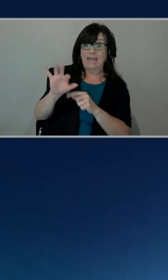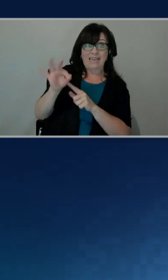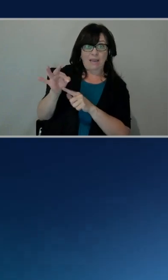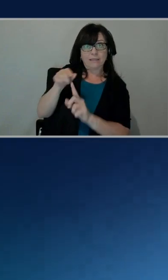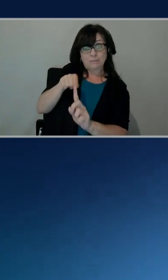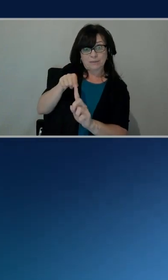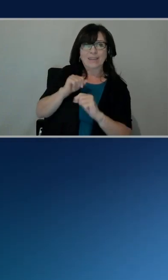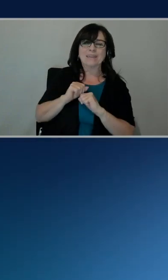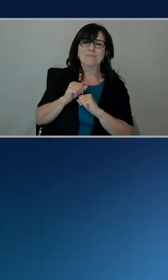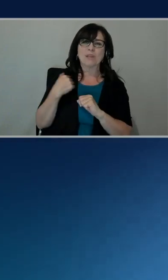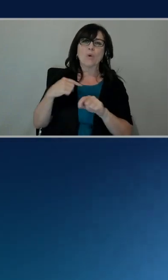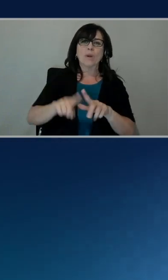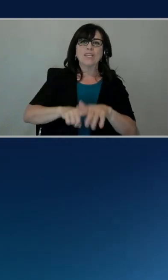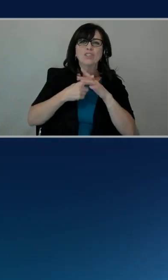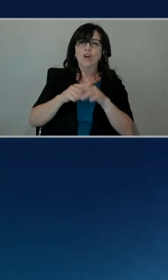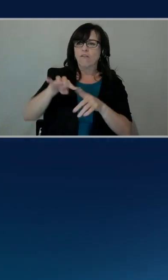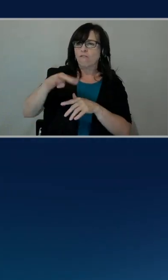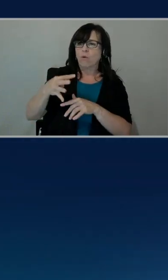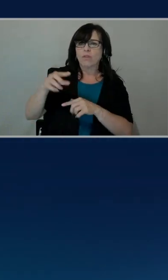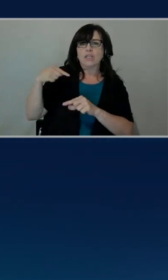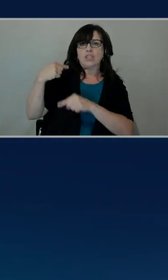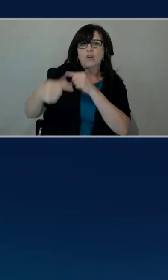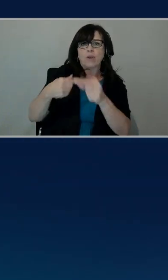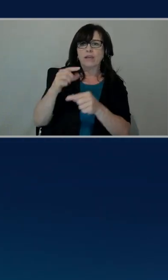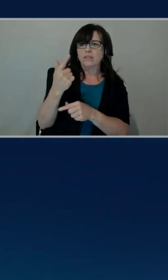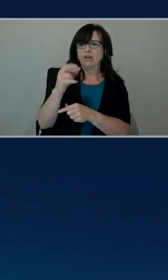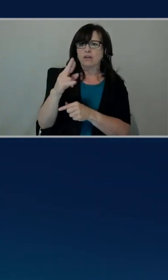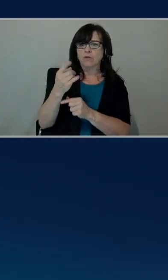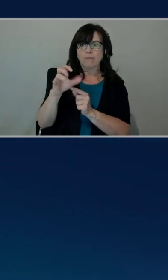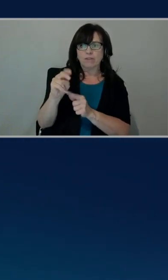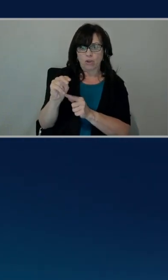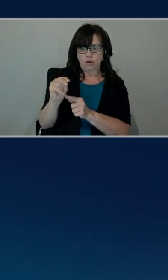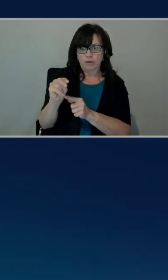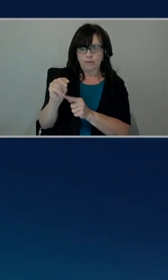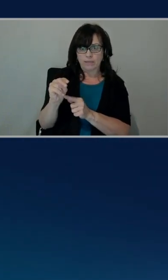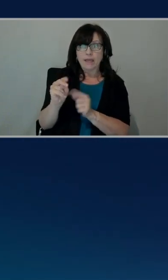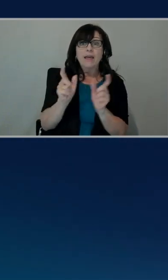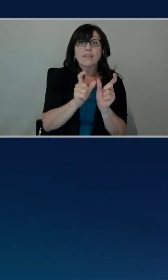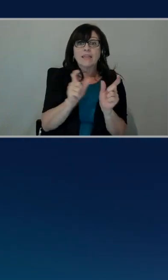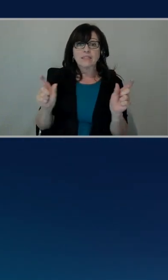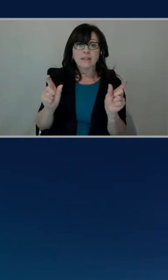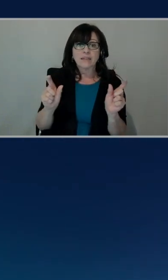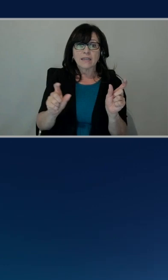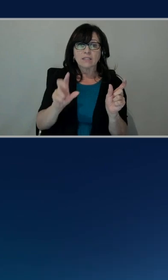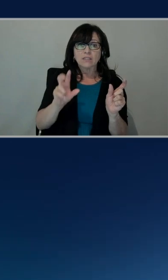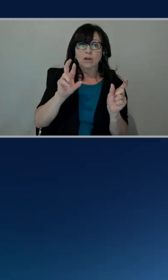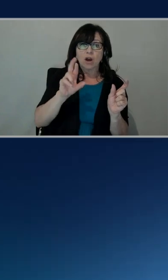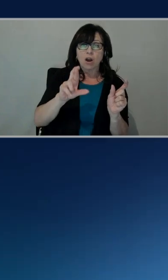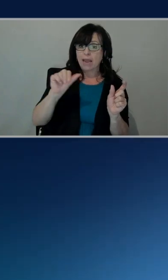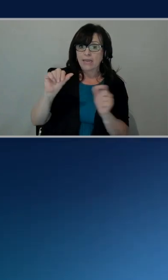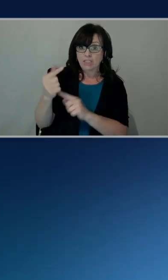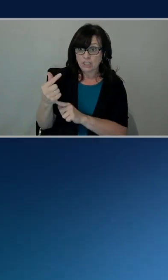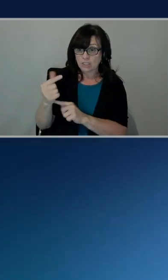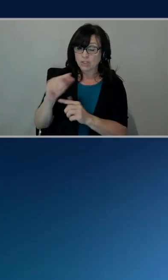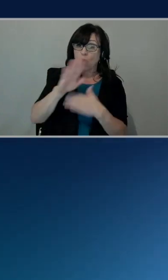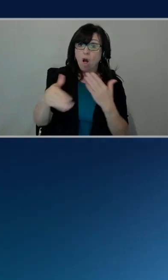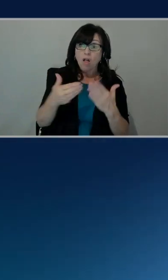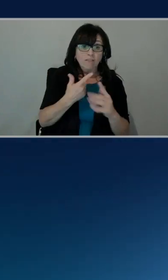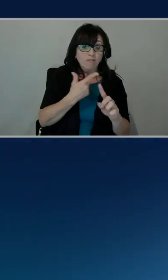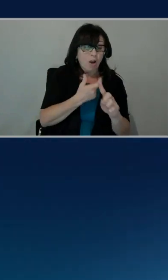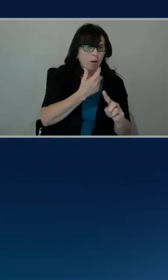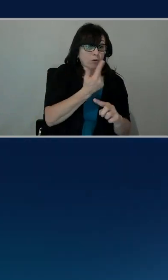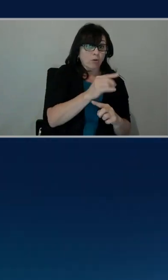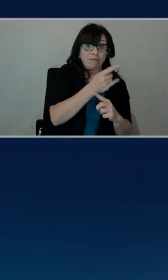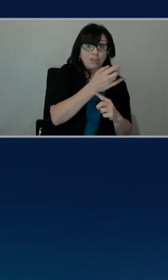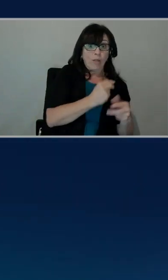we launched our 4th generation of Graviton. The instance type is RAG. So all that goodness in Graviton 3. With